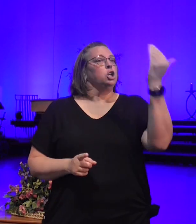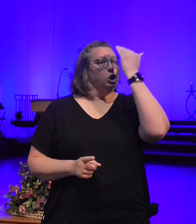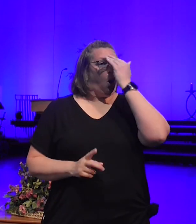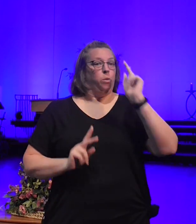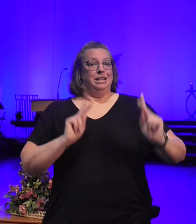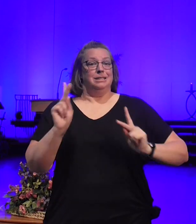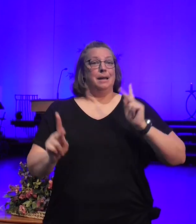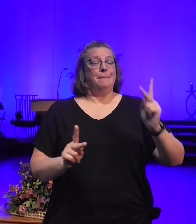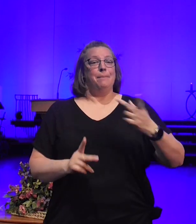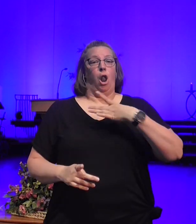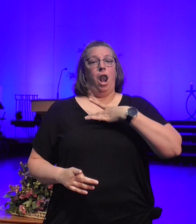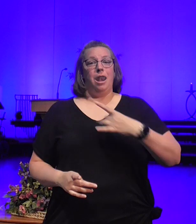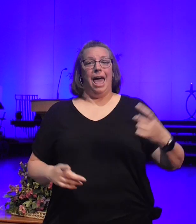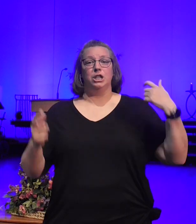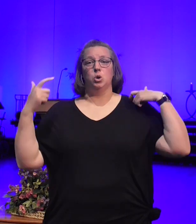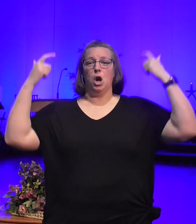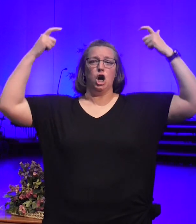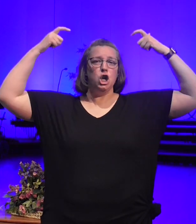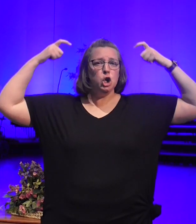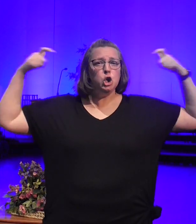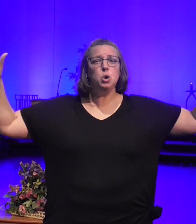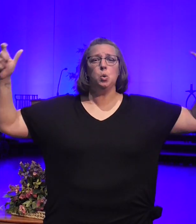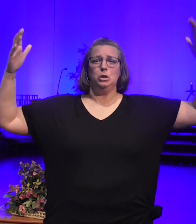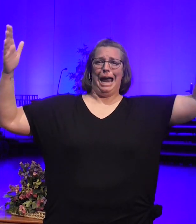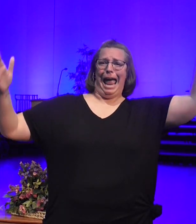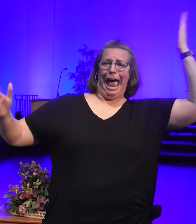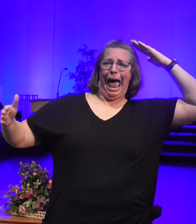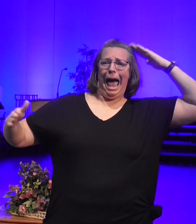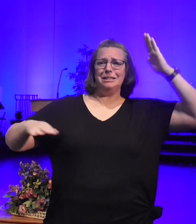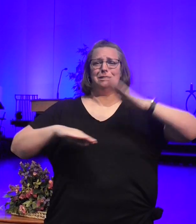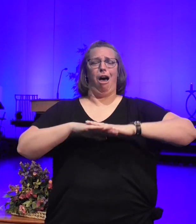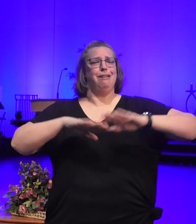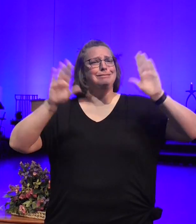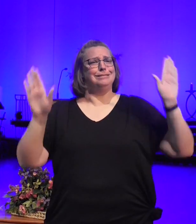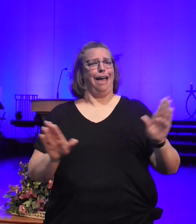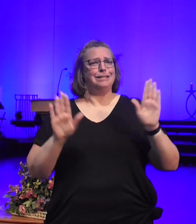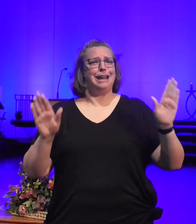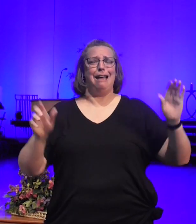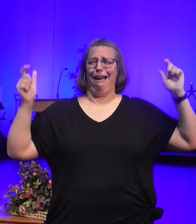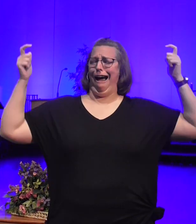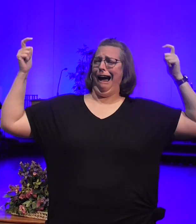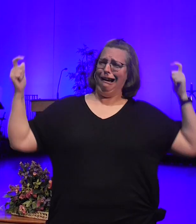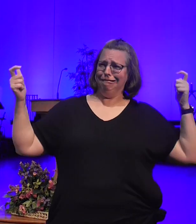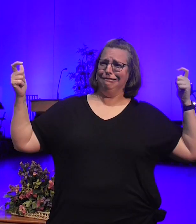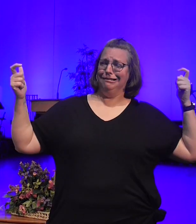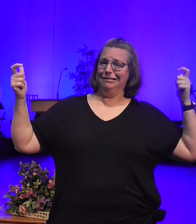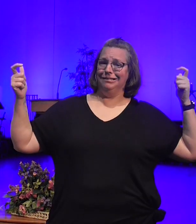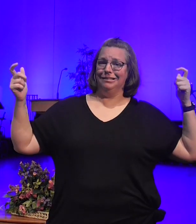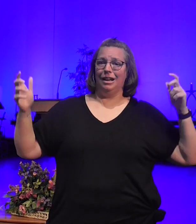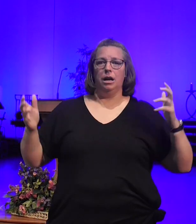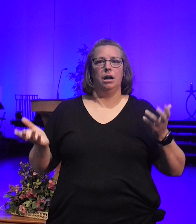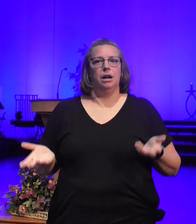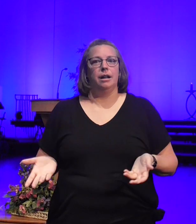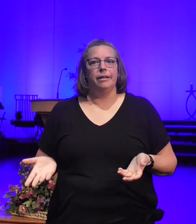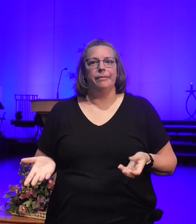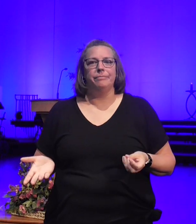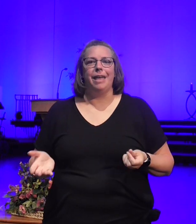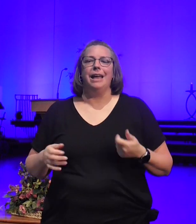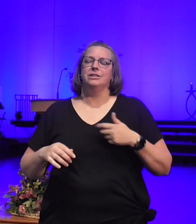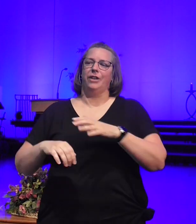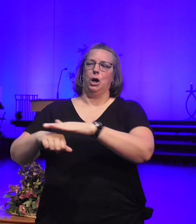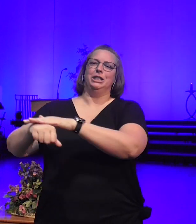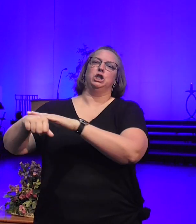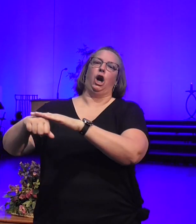to wear ginormous hats on Sunday, and I'm going to find them, or whatever it might be. I'm using very